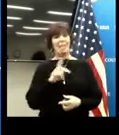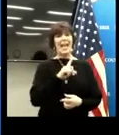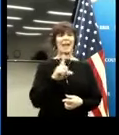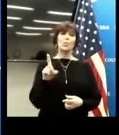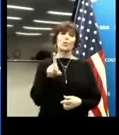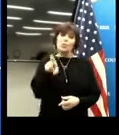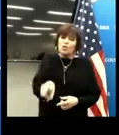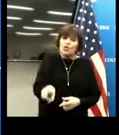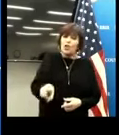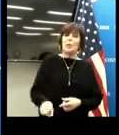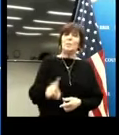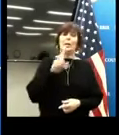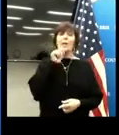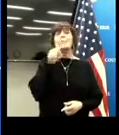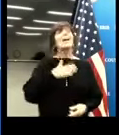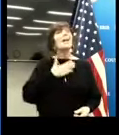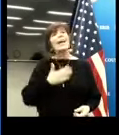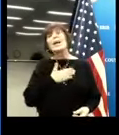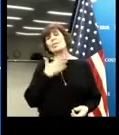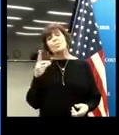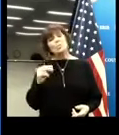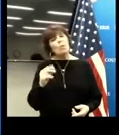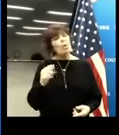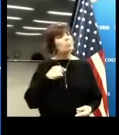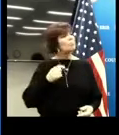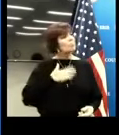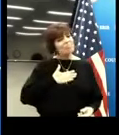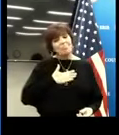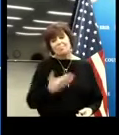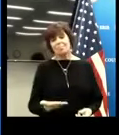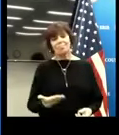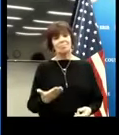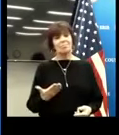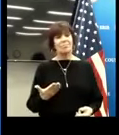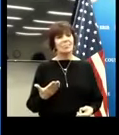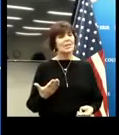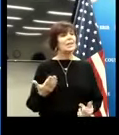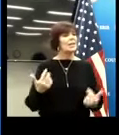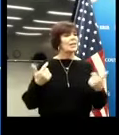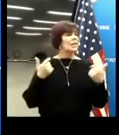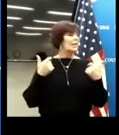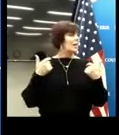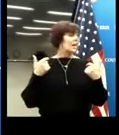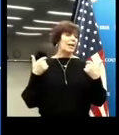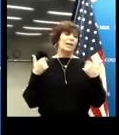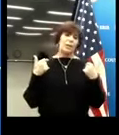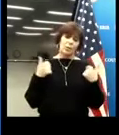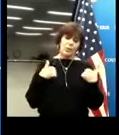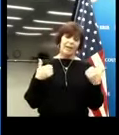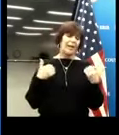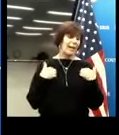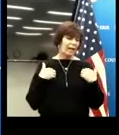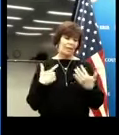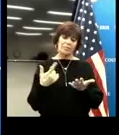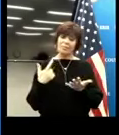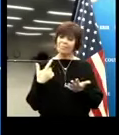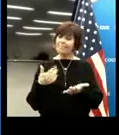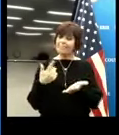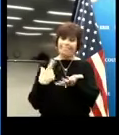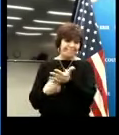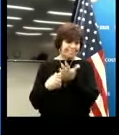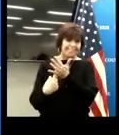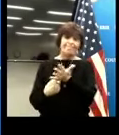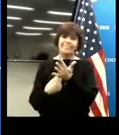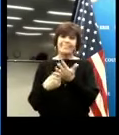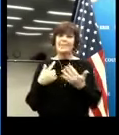be. I'm not happy about it. I'll be the first to admit. We have policy calls internally among the county representatives, finding out exactly where we